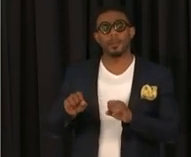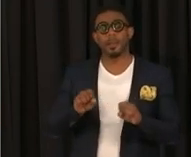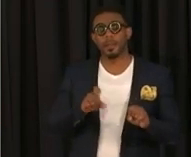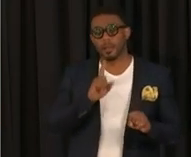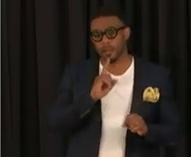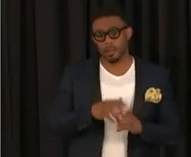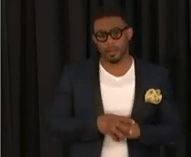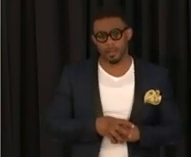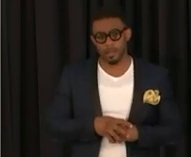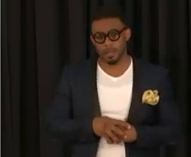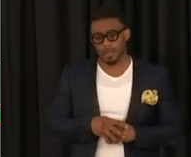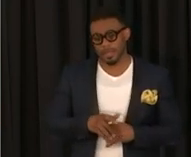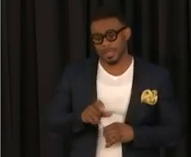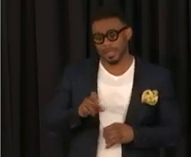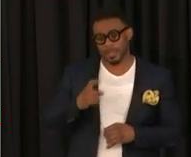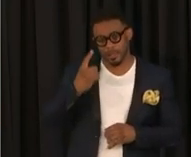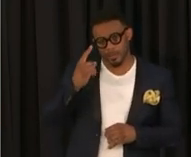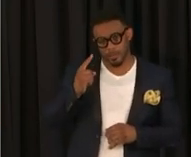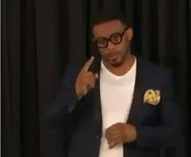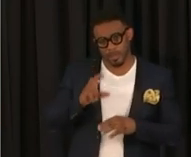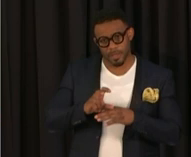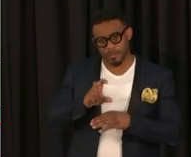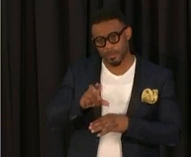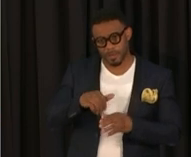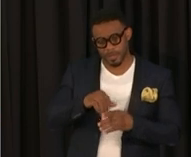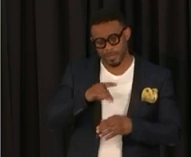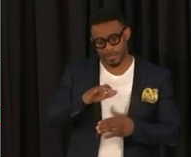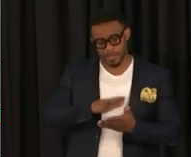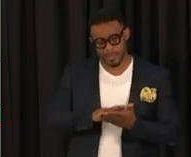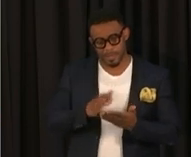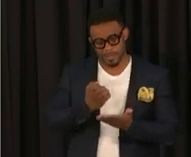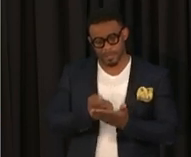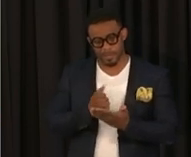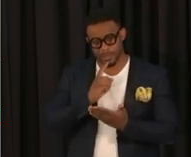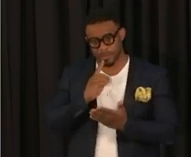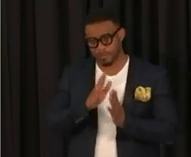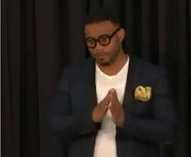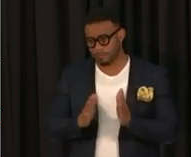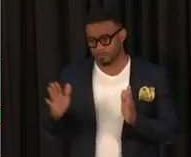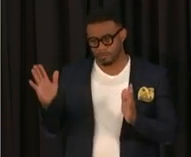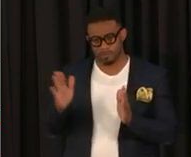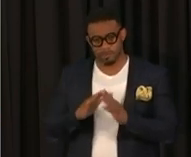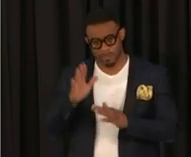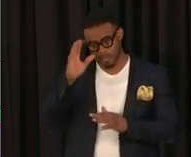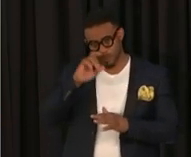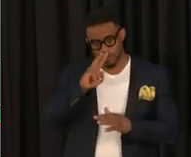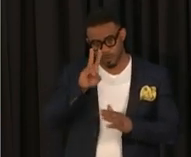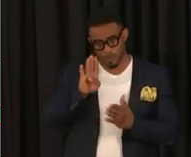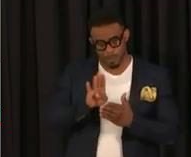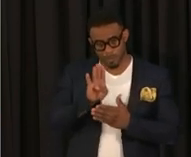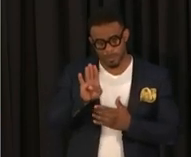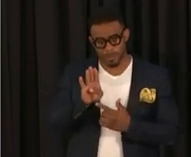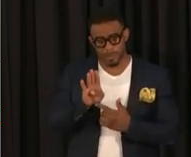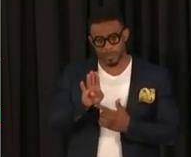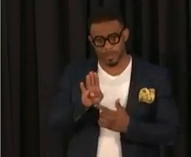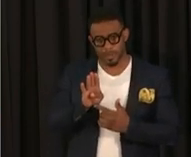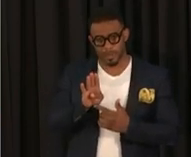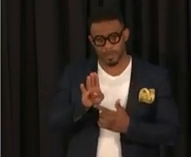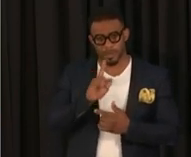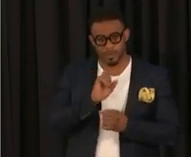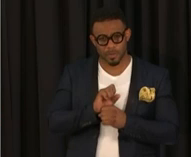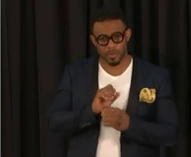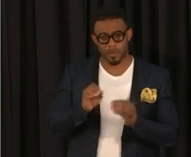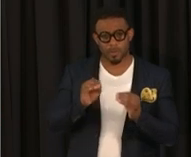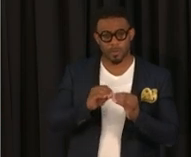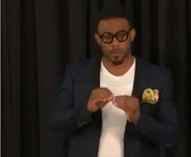the possibilities are. The need for investment in DC's clean economy is vast. Estimates are $2 billion, and